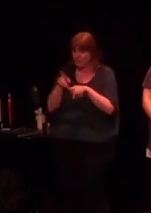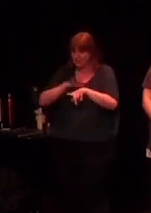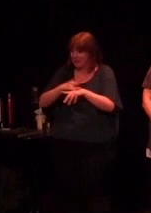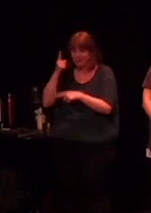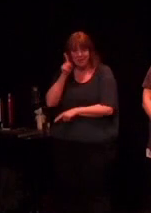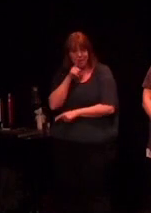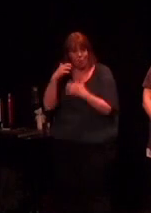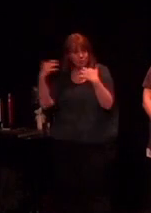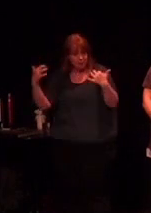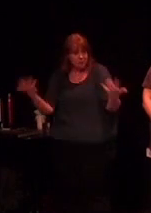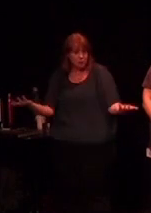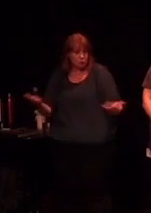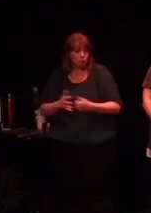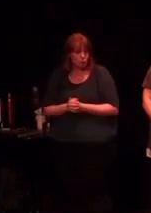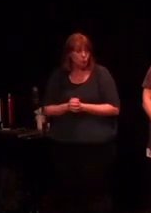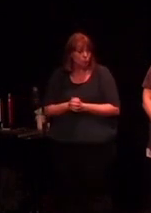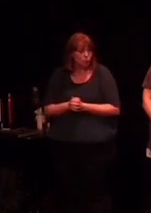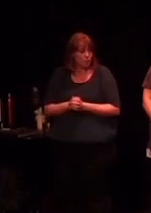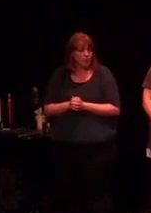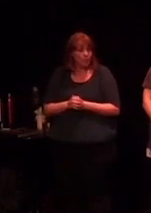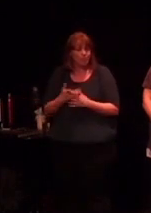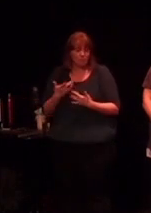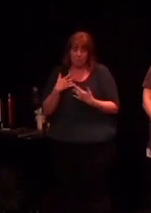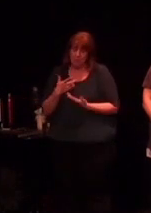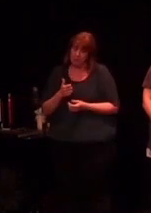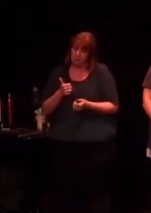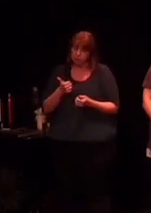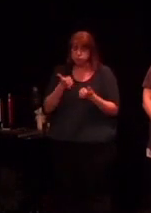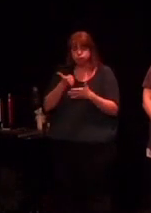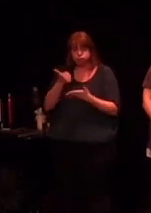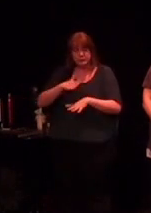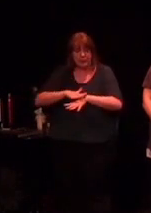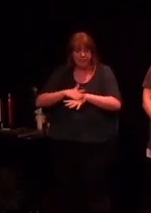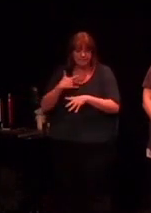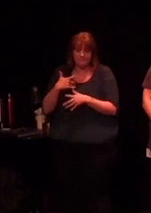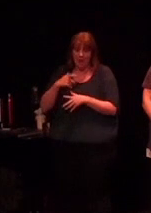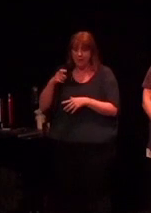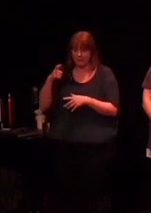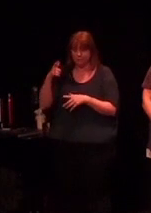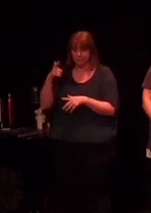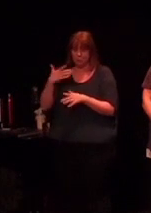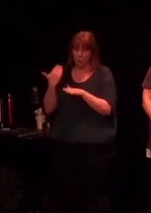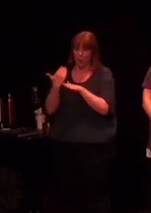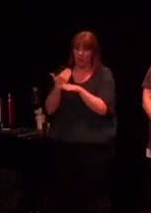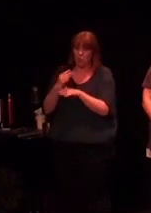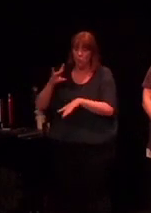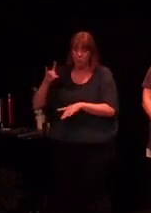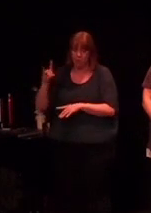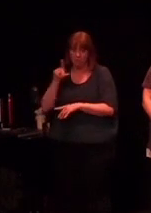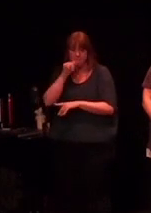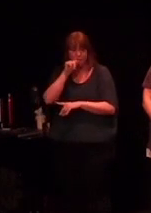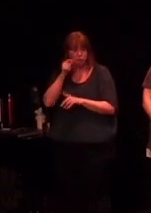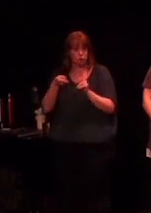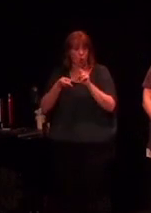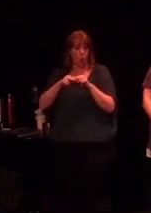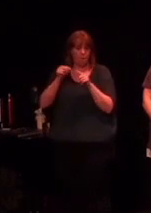audience. One of the highlights of my career was Purposeless Movements with Birds of Paradise, which was fully integrated. I